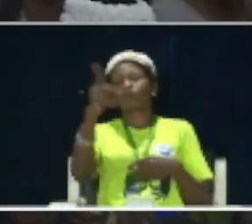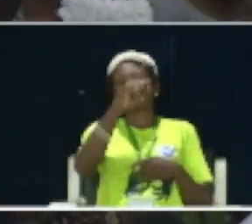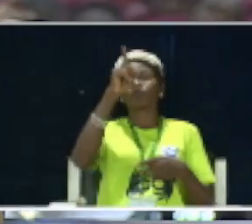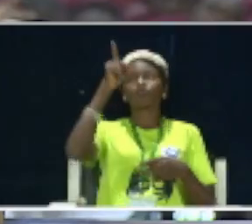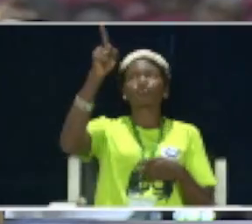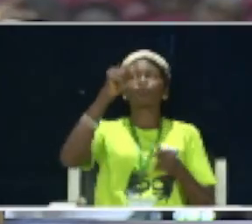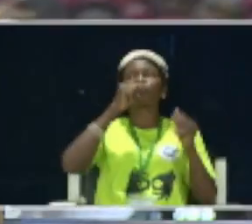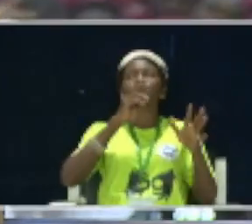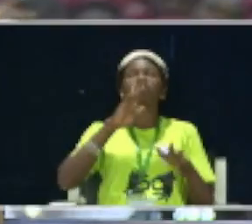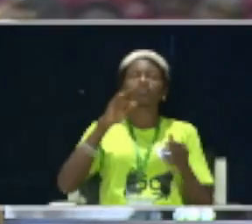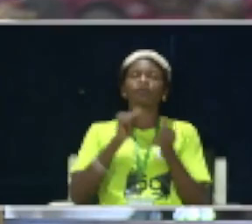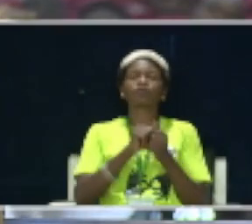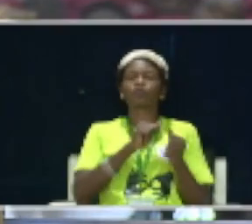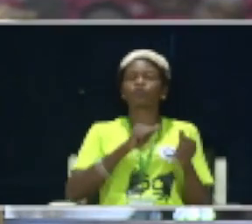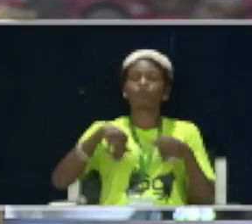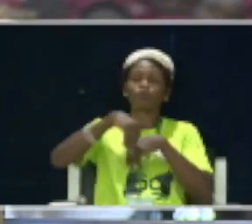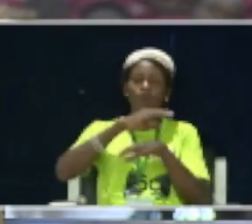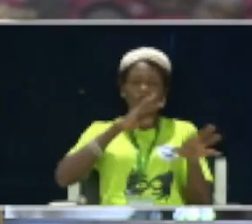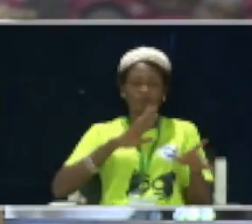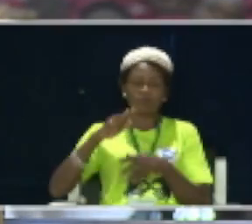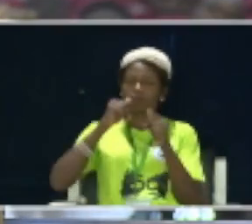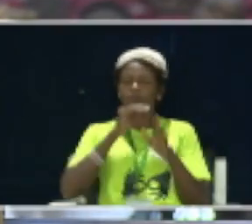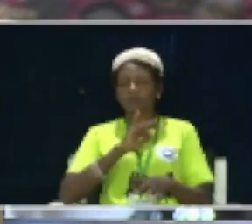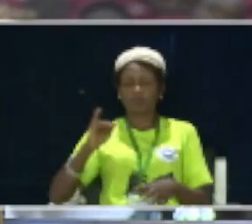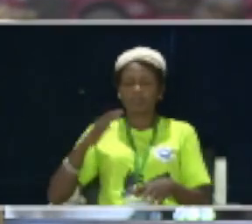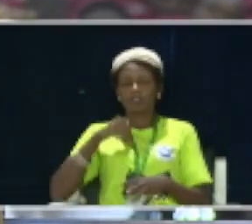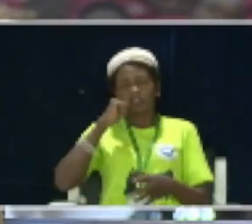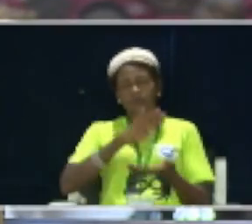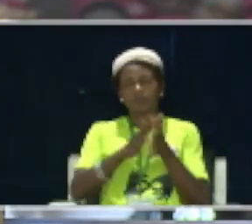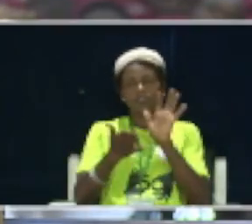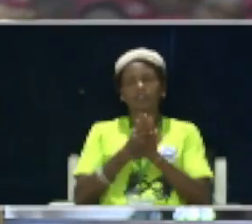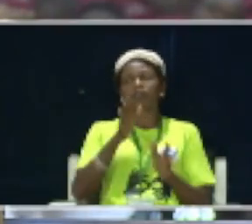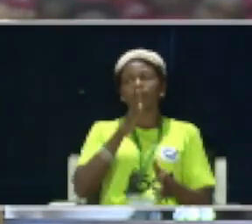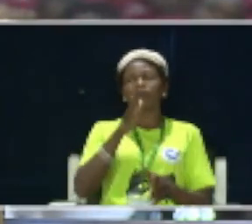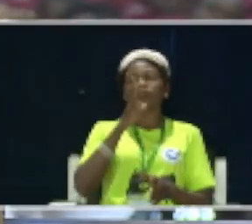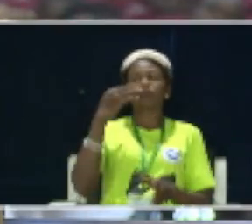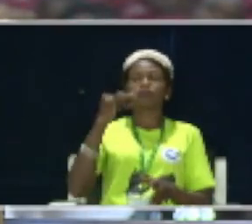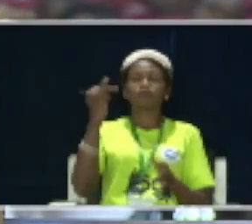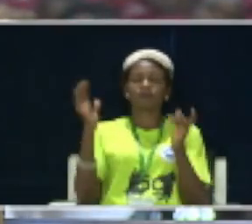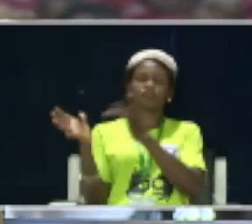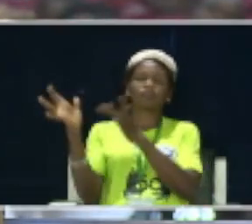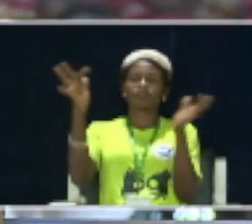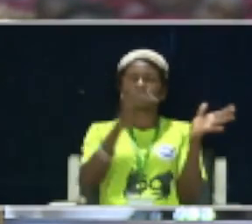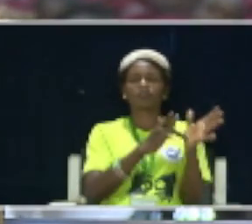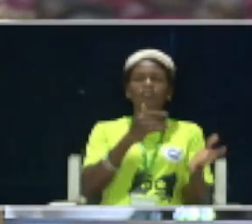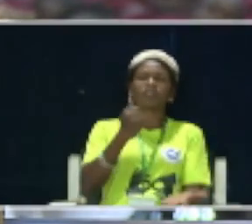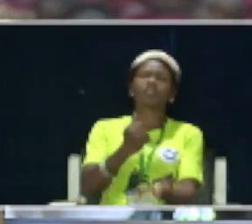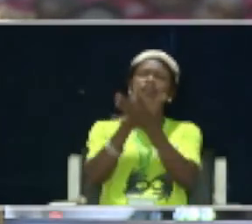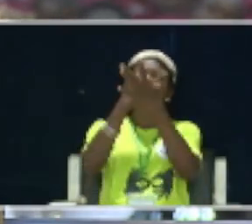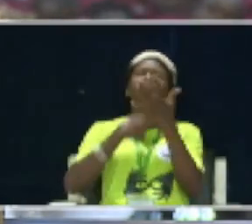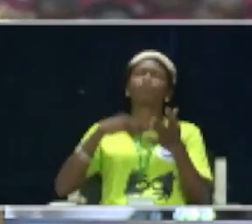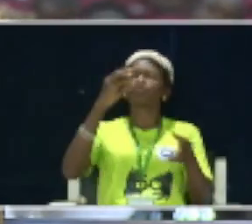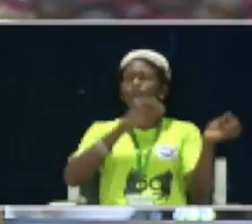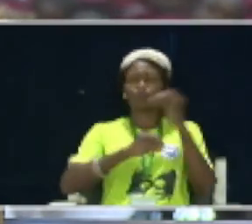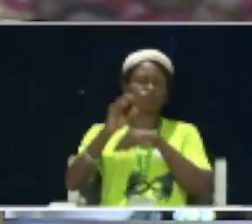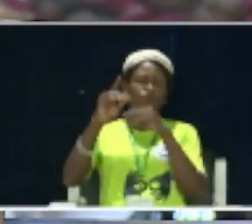with overflowing blessing, and she became the mother of Jesus. Help me, O